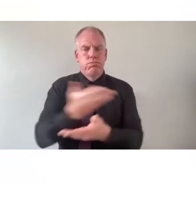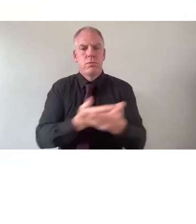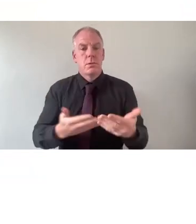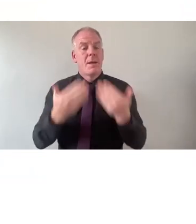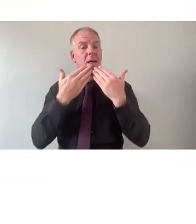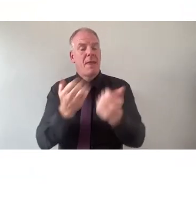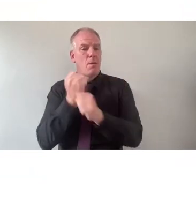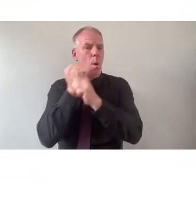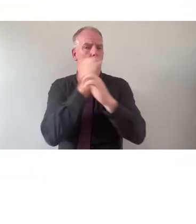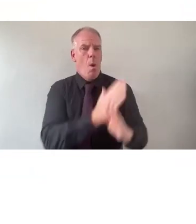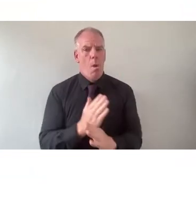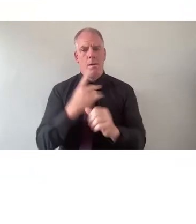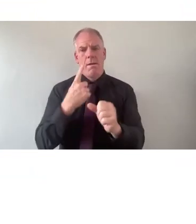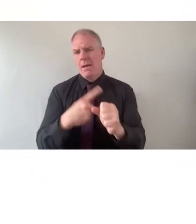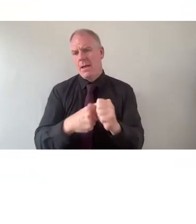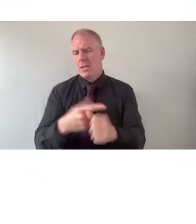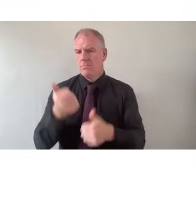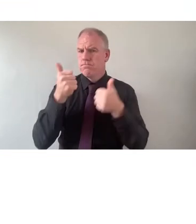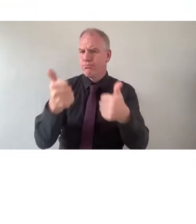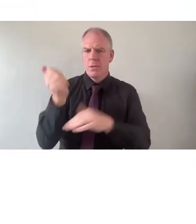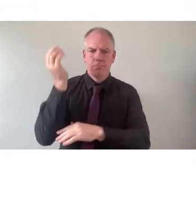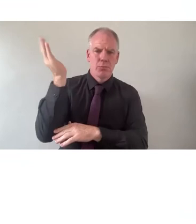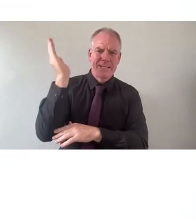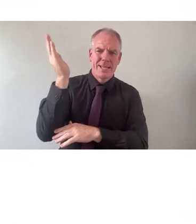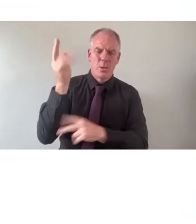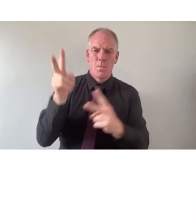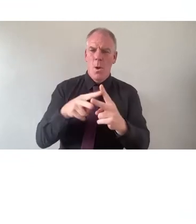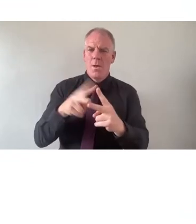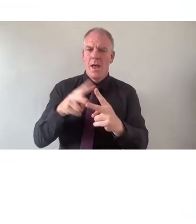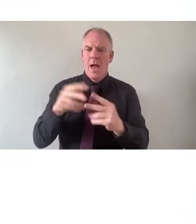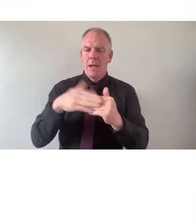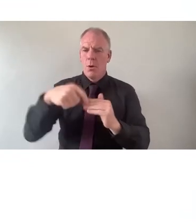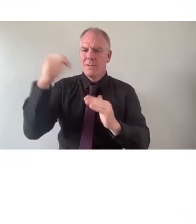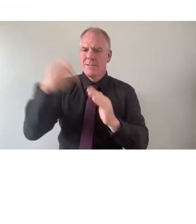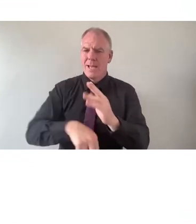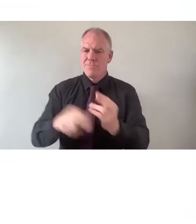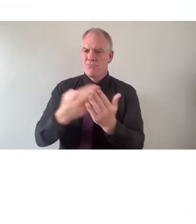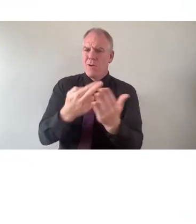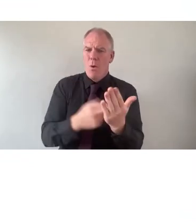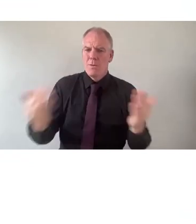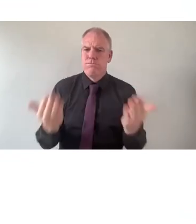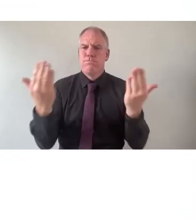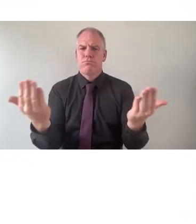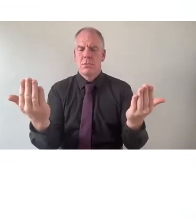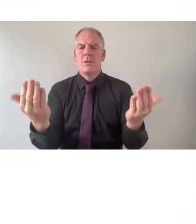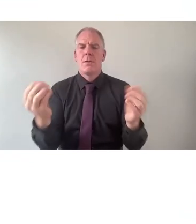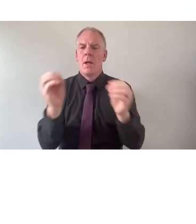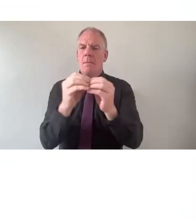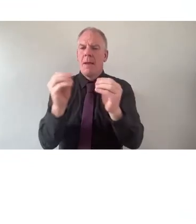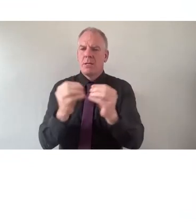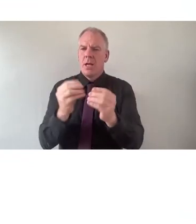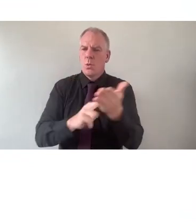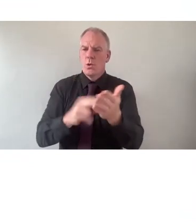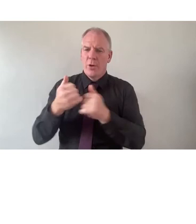all again for really excellent presentations and, I mean, even more excellent reports, which we'll be referencing for many years to